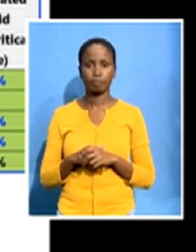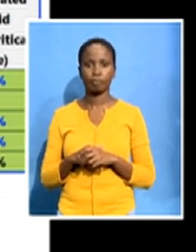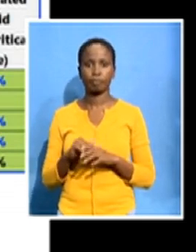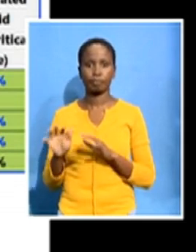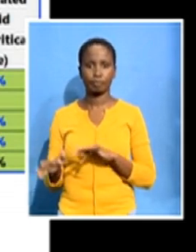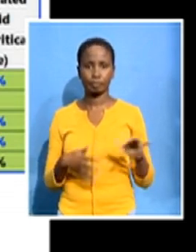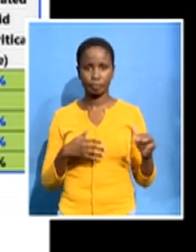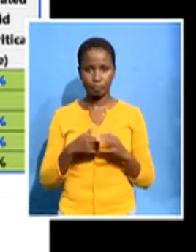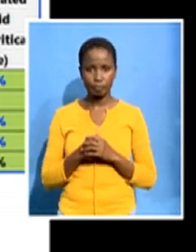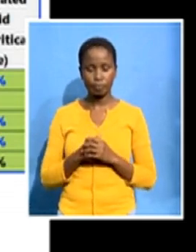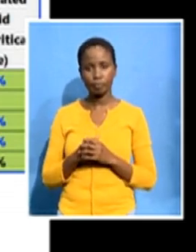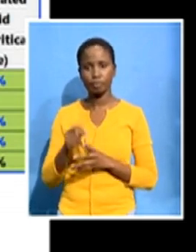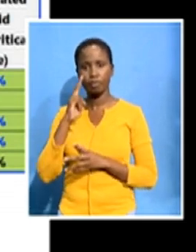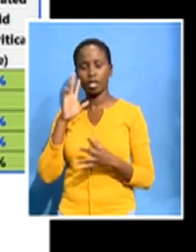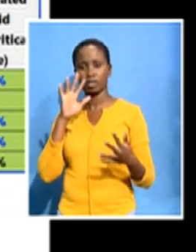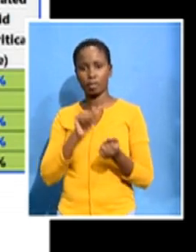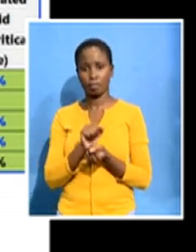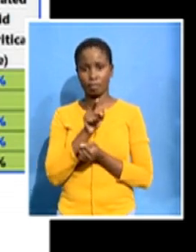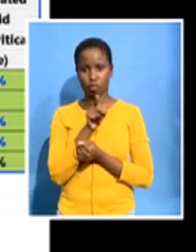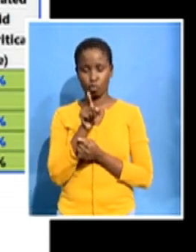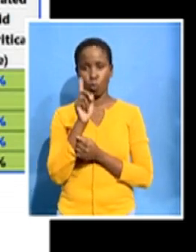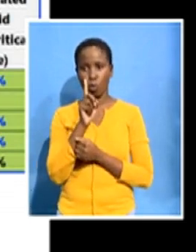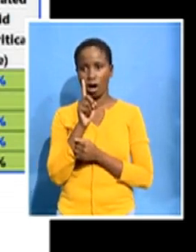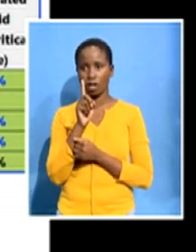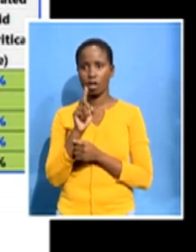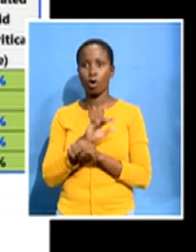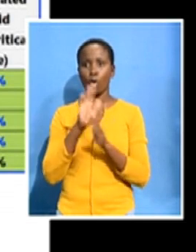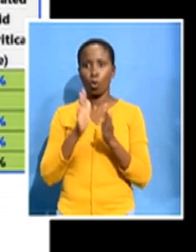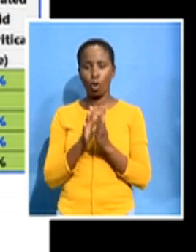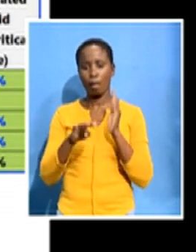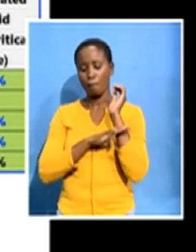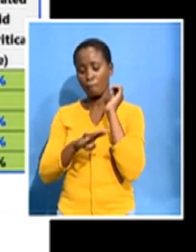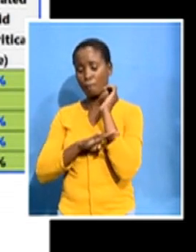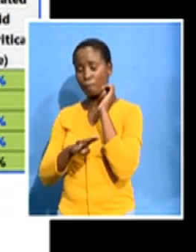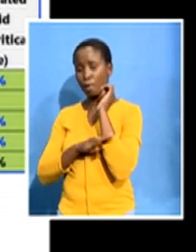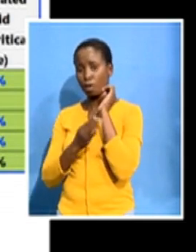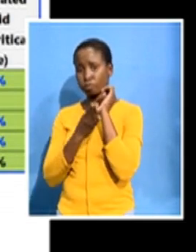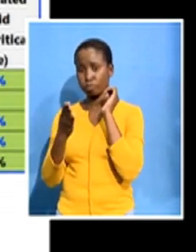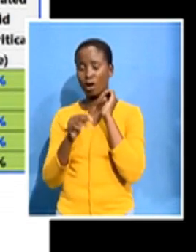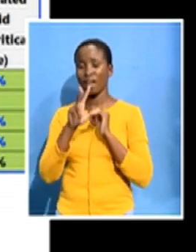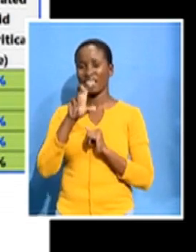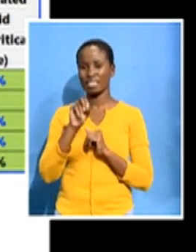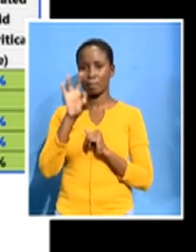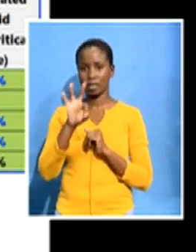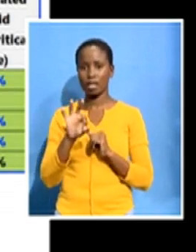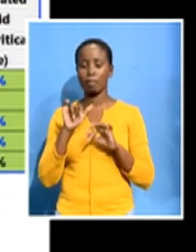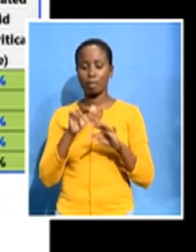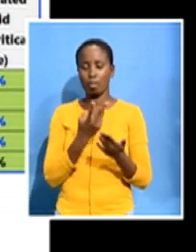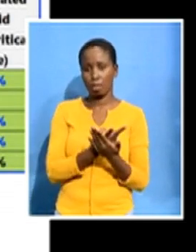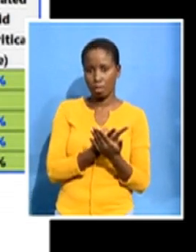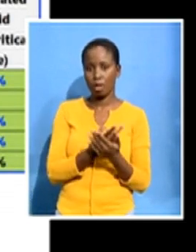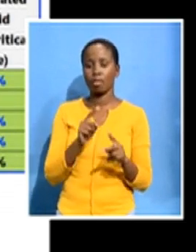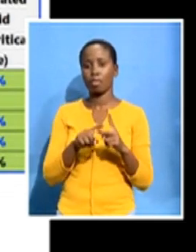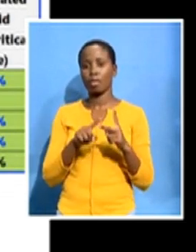that of all the acute hospital beds, 80% are occupied, 12% of COVID beds, and 5% of all patients in